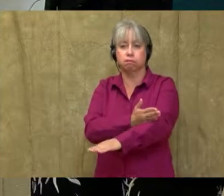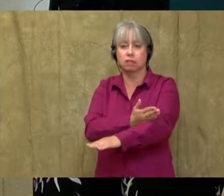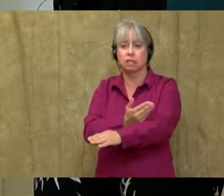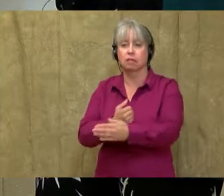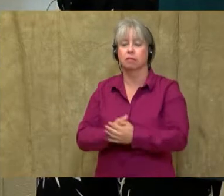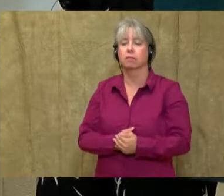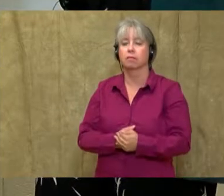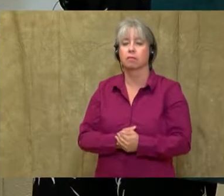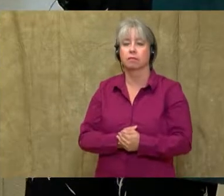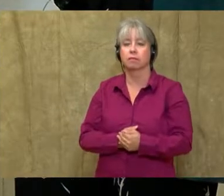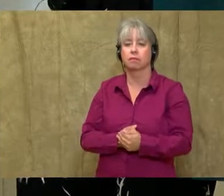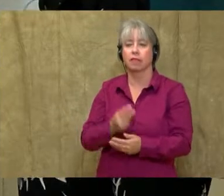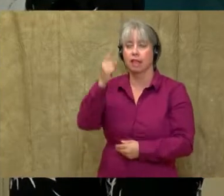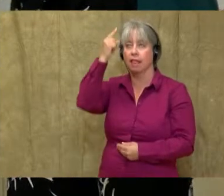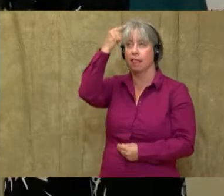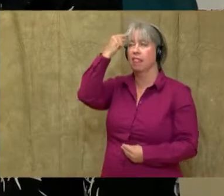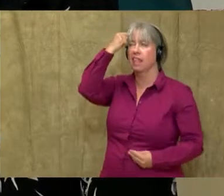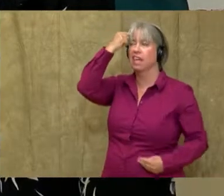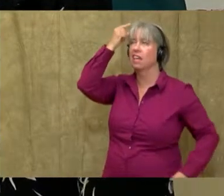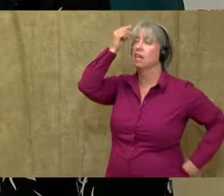I'm going to talk about it.